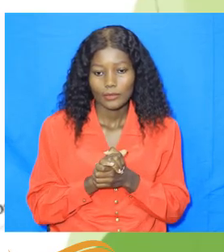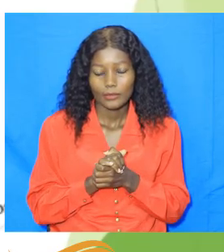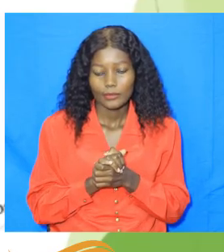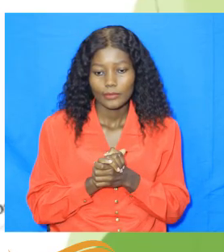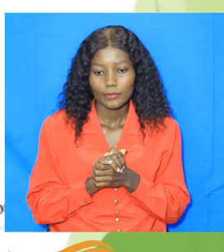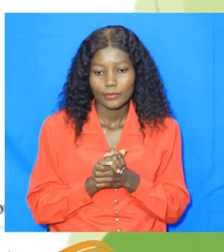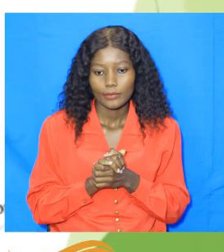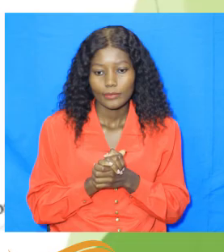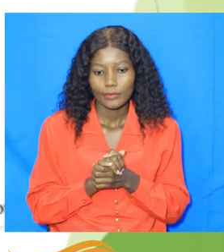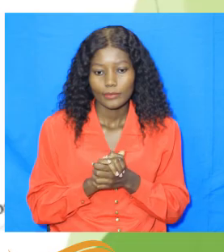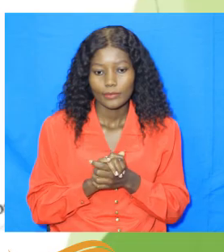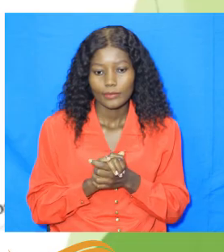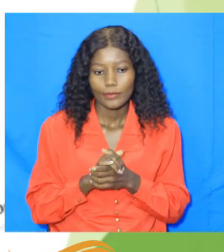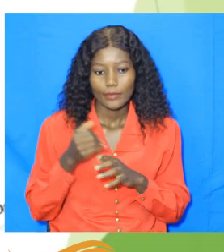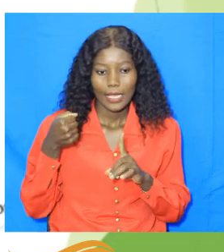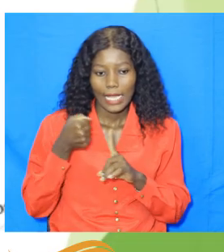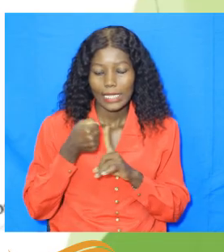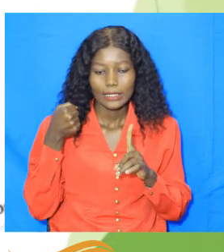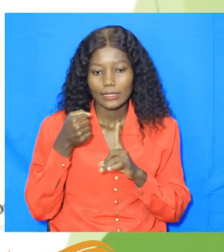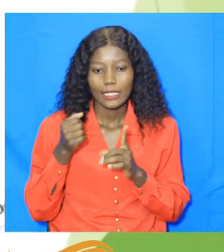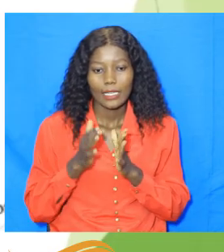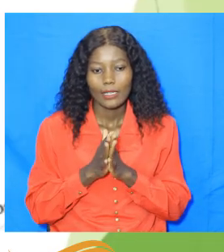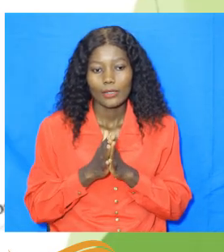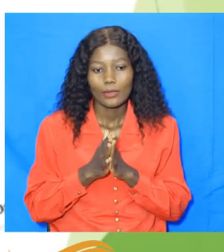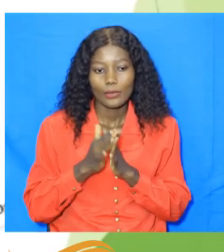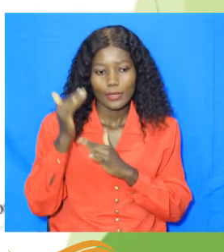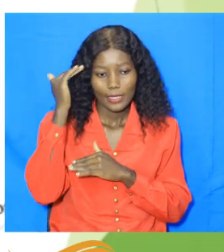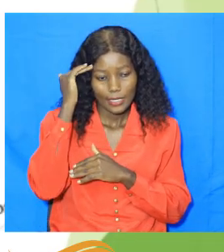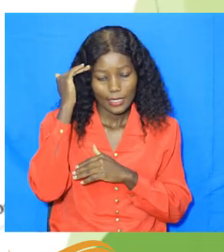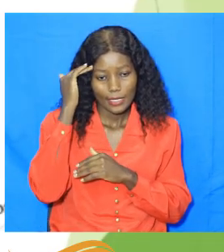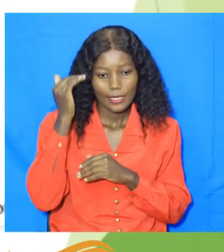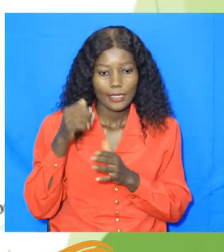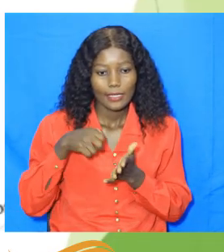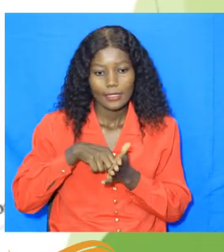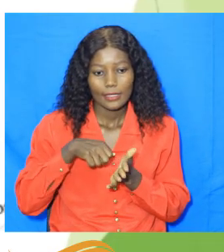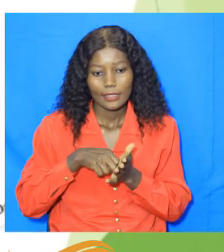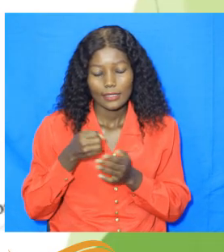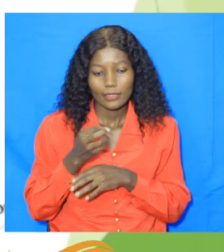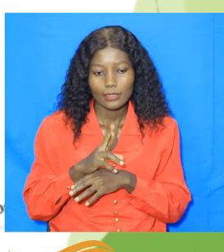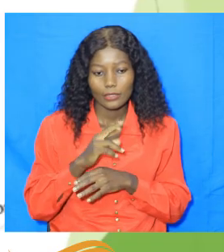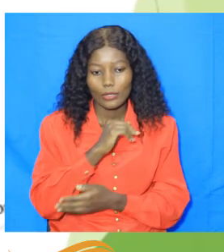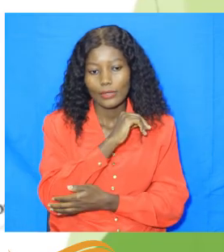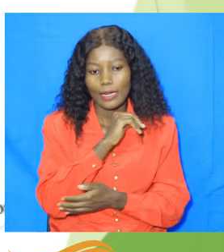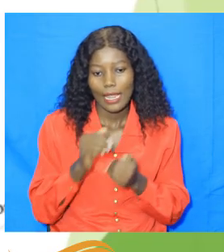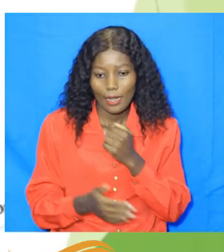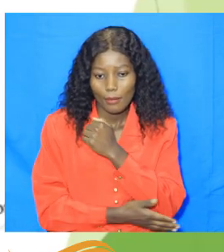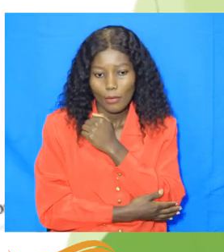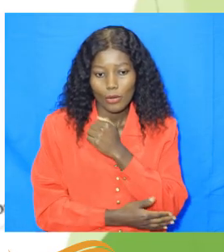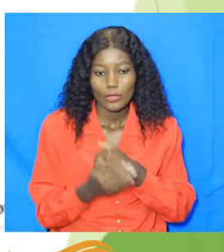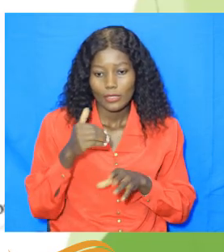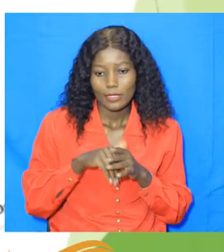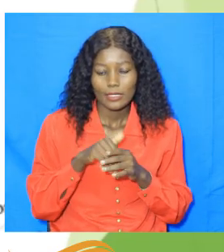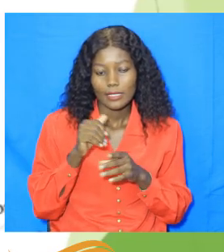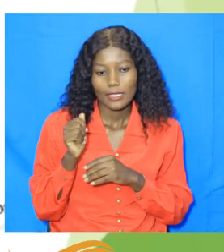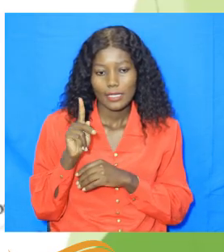simulated or actual attack with the head, knees, or elbows. In karate,